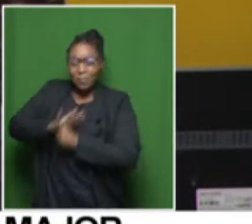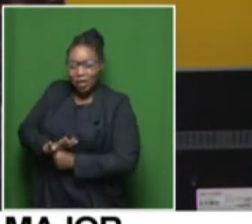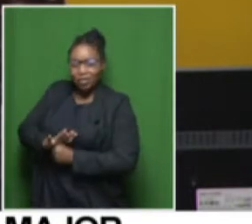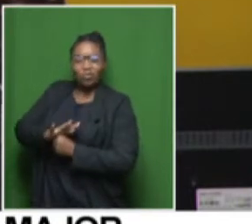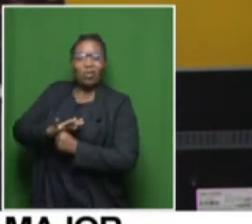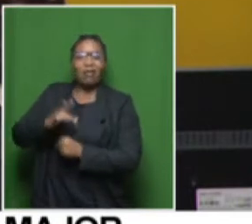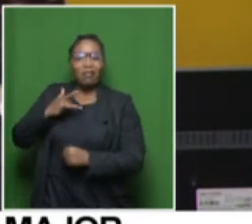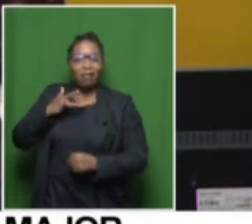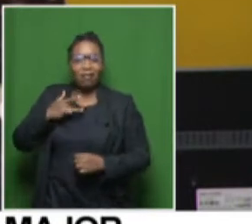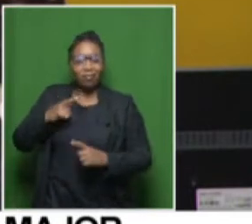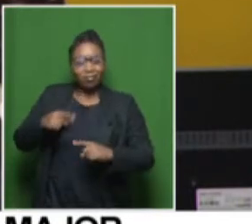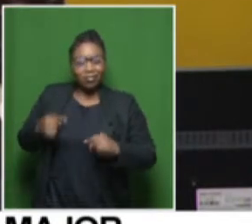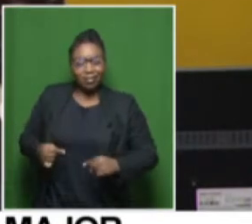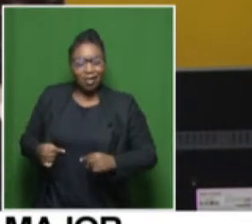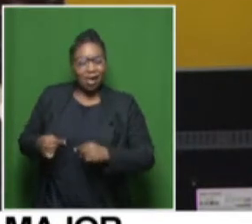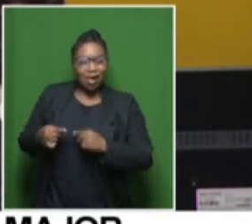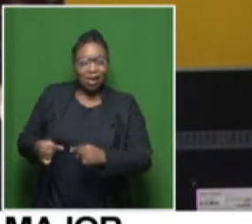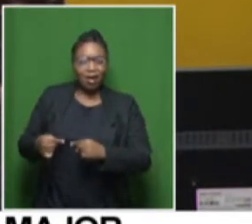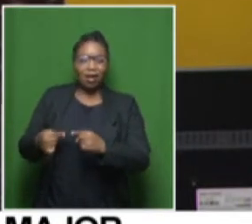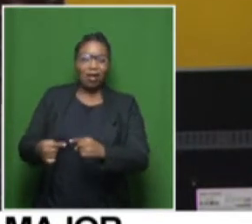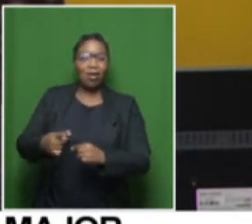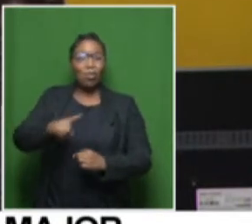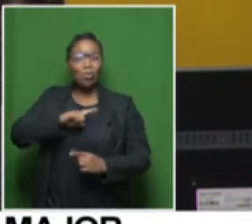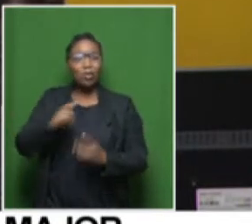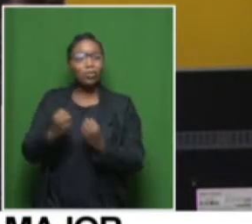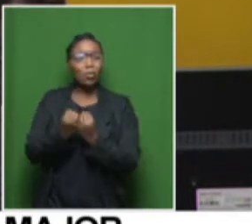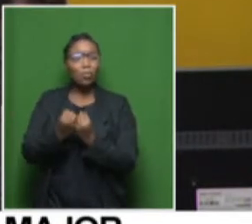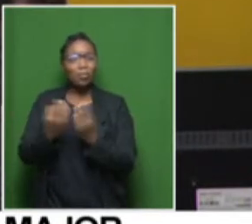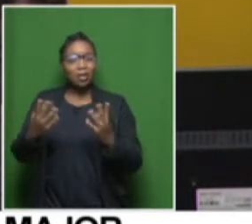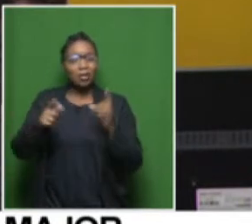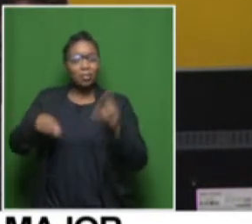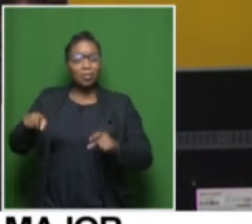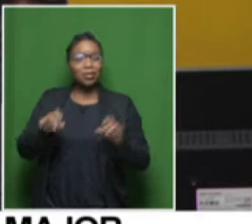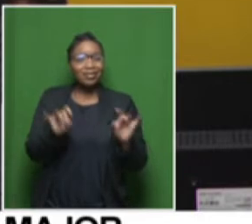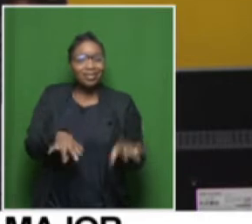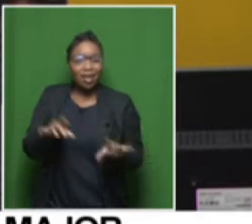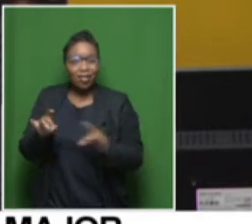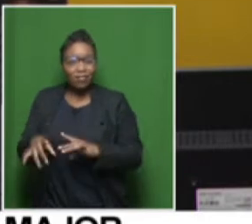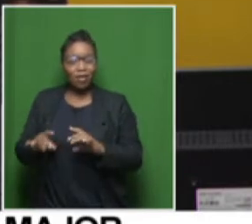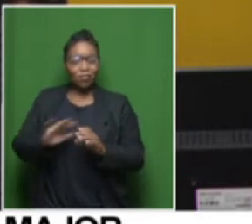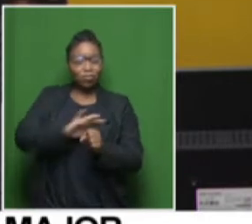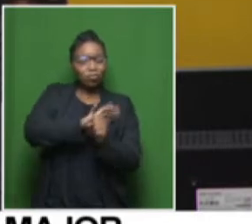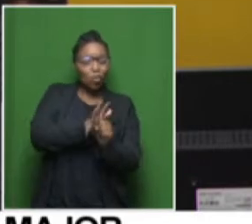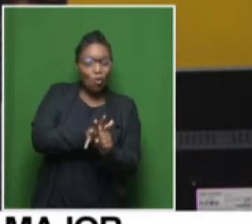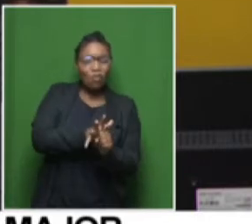obligations, the effects of COVID-19 and increased fuel prices.